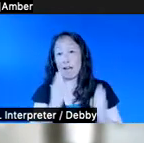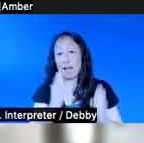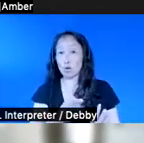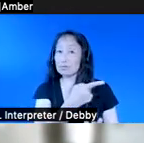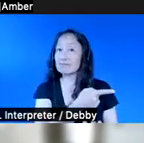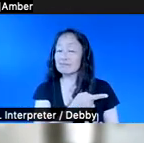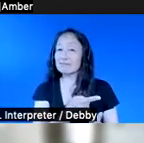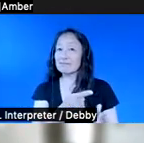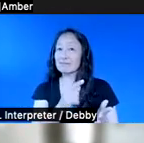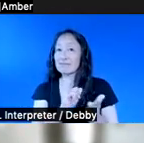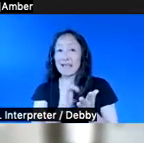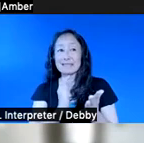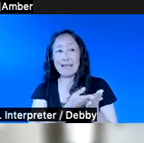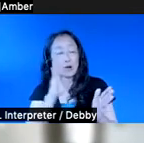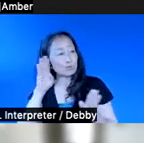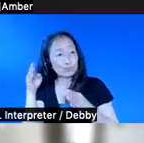I was having a conversation